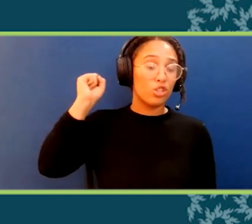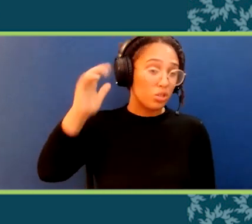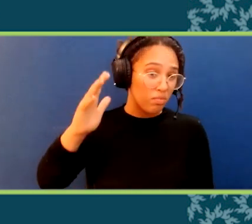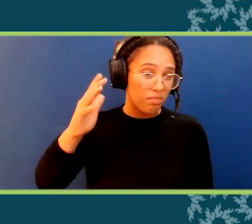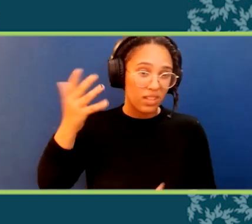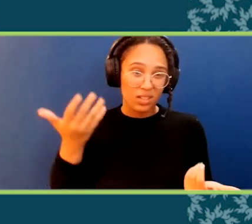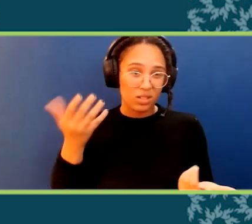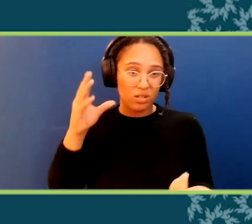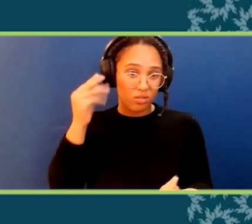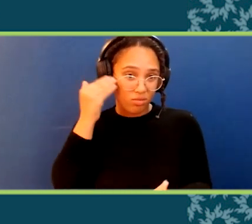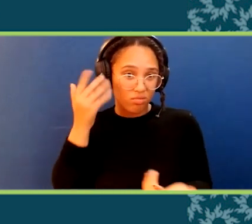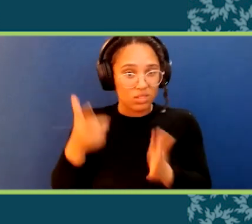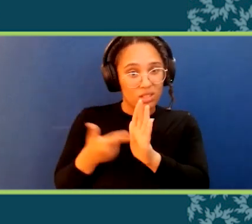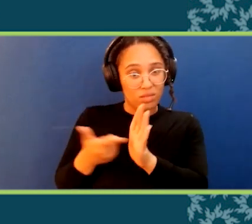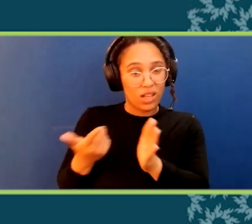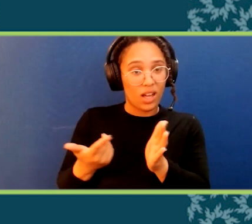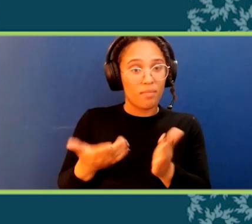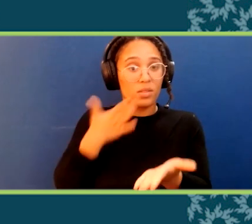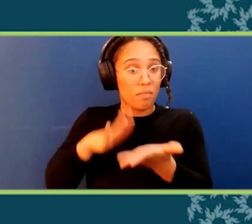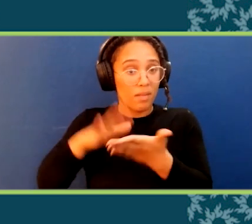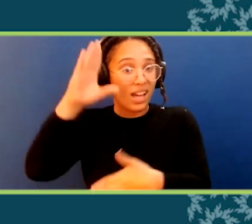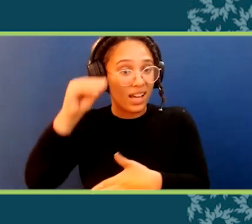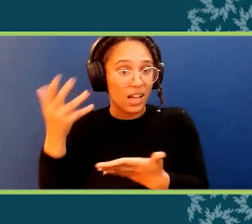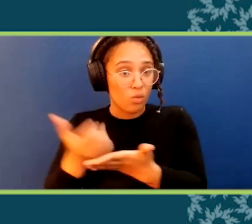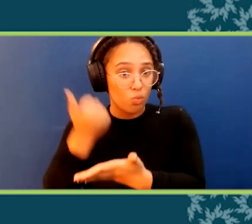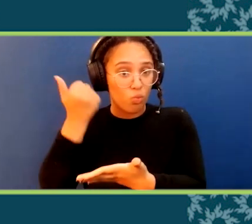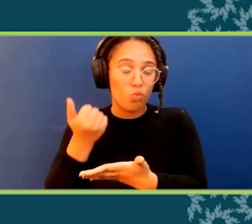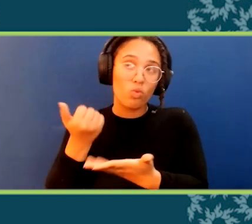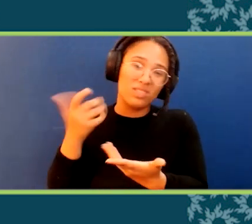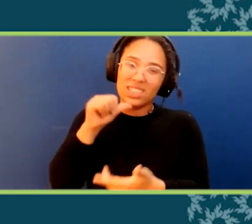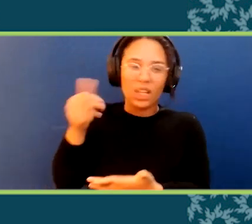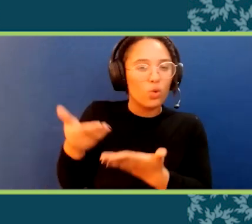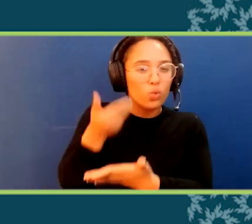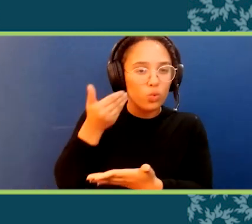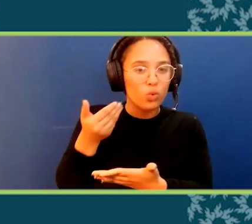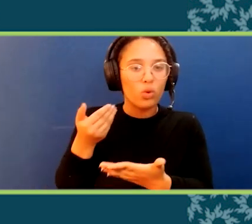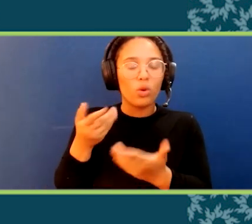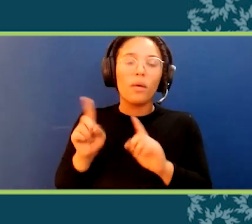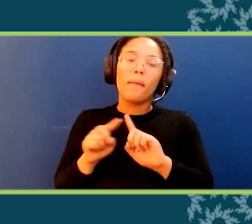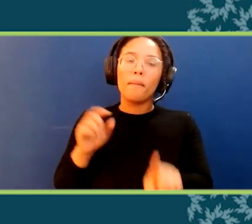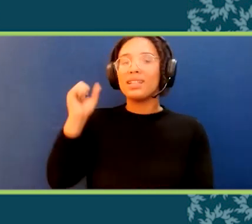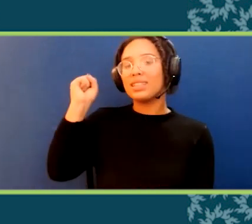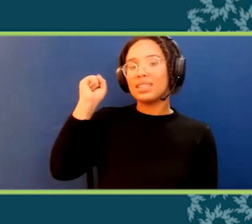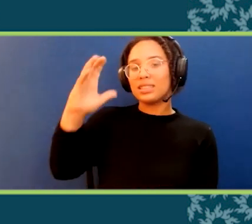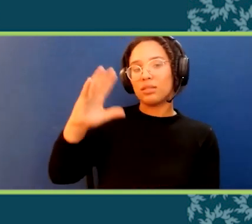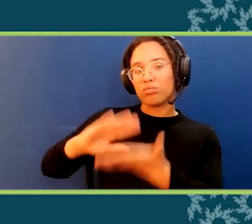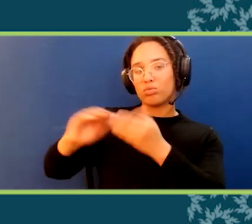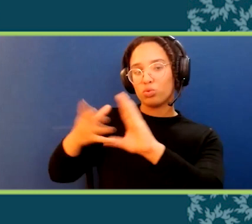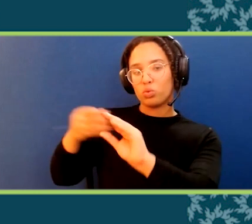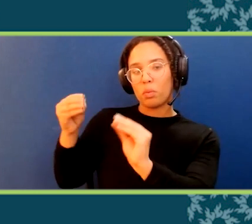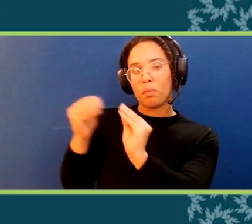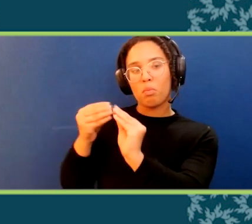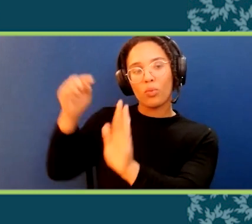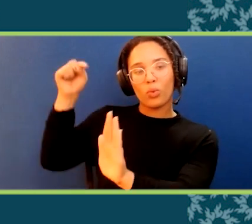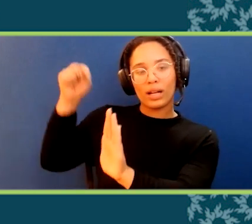thing. But often they had those stories, the Shakespearean stories, I think, had more depth to them,